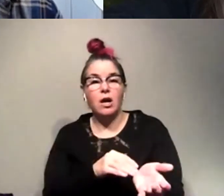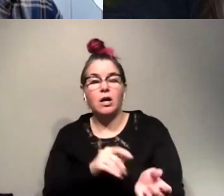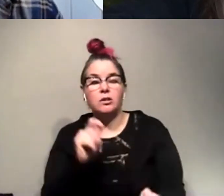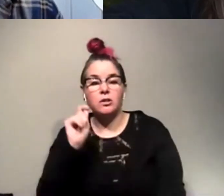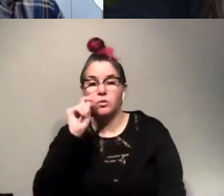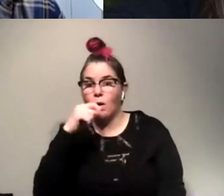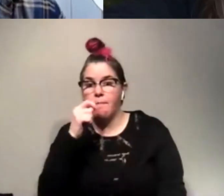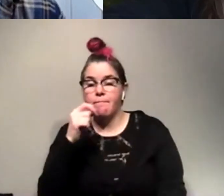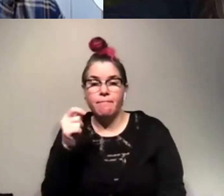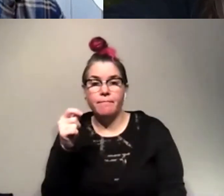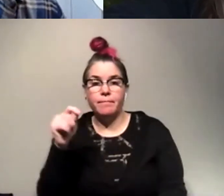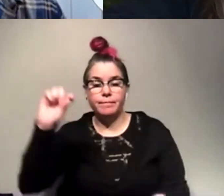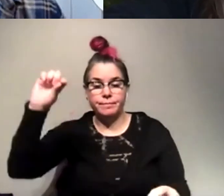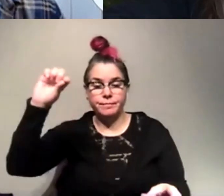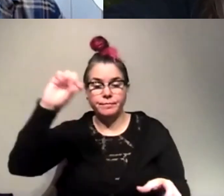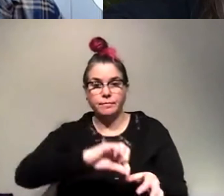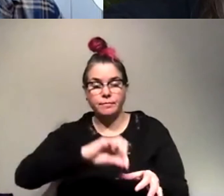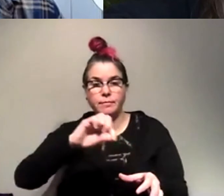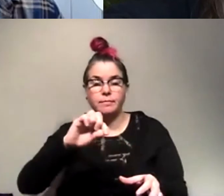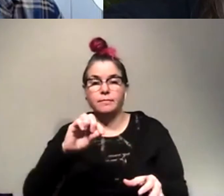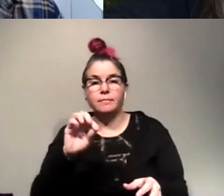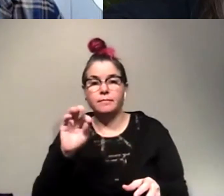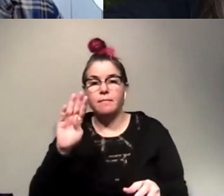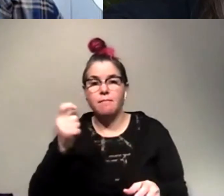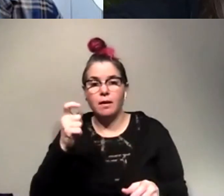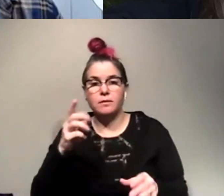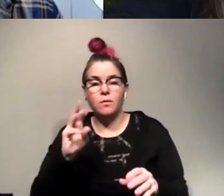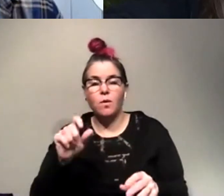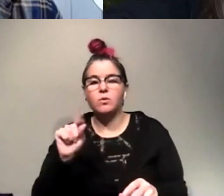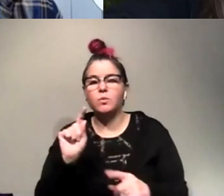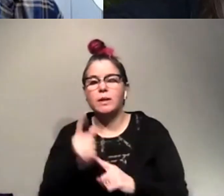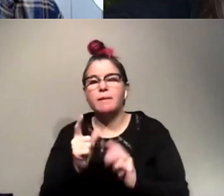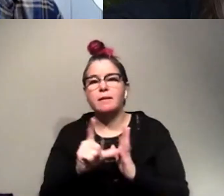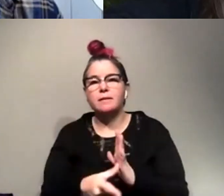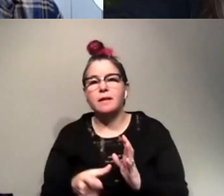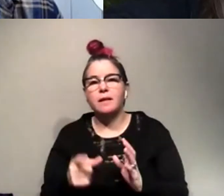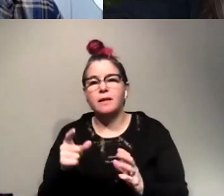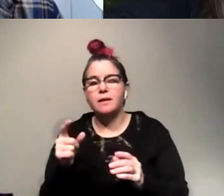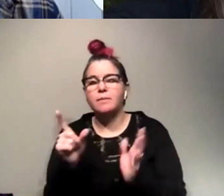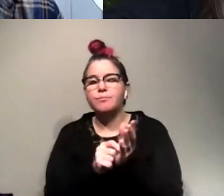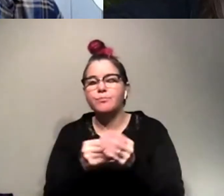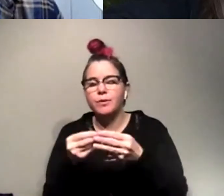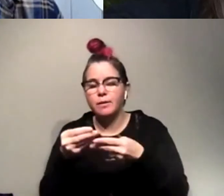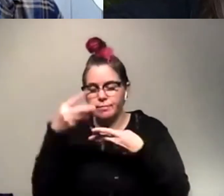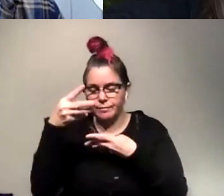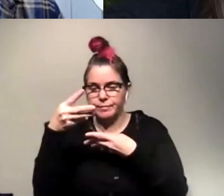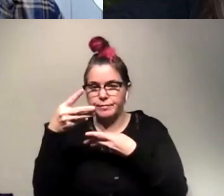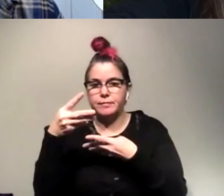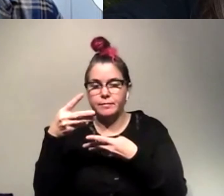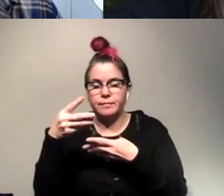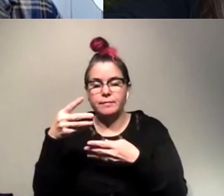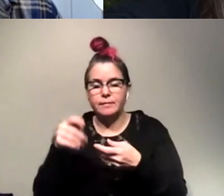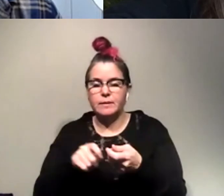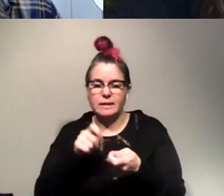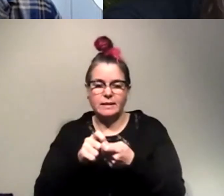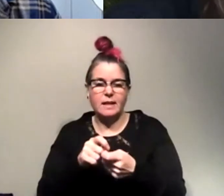mouth, sticks it in a box on the wall, and 20 minutes later gets a little printout that says, here's what'll work and here's